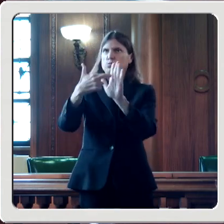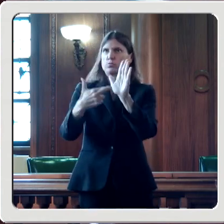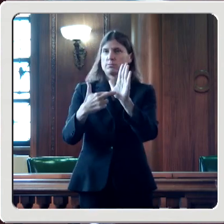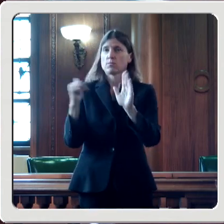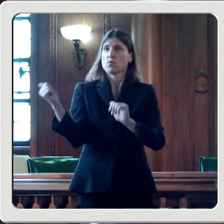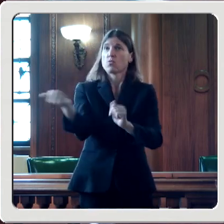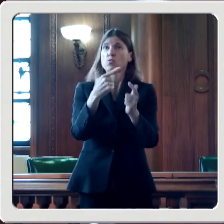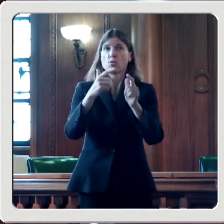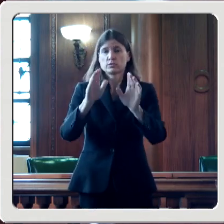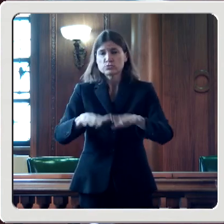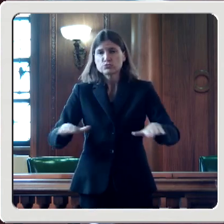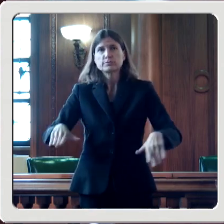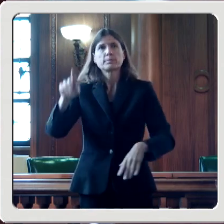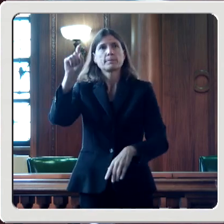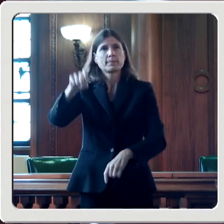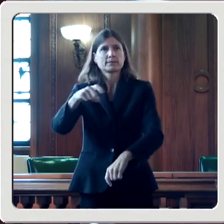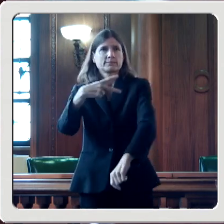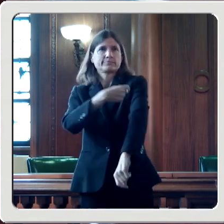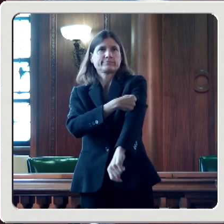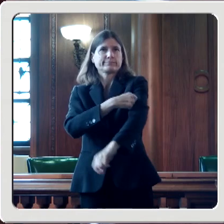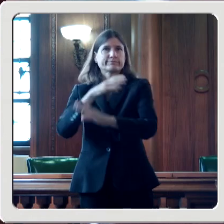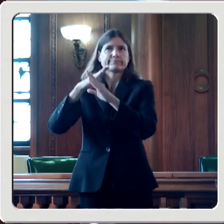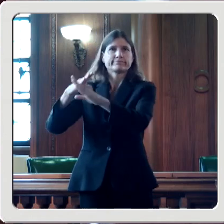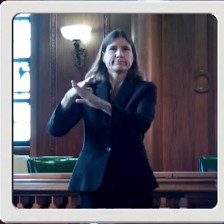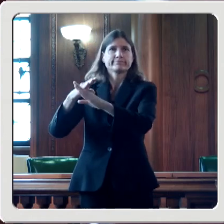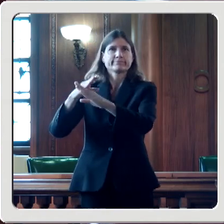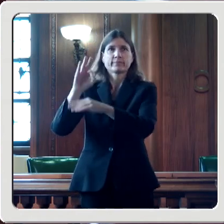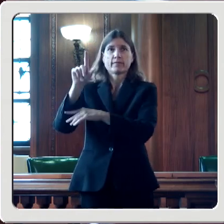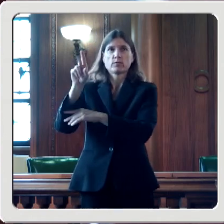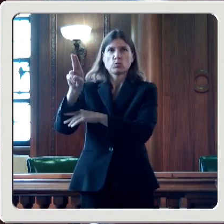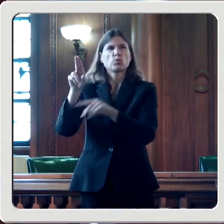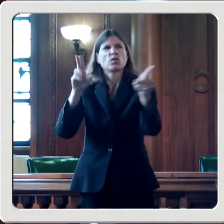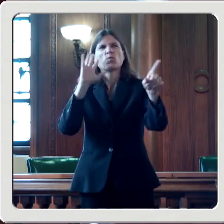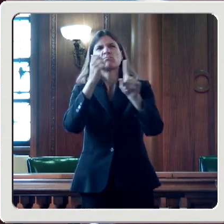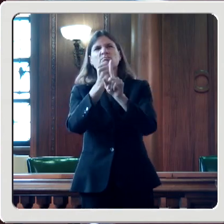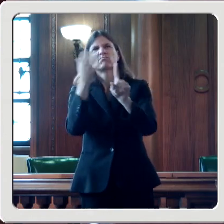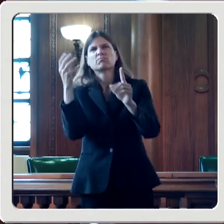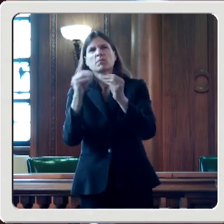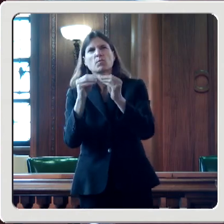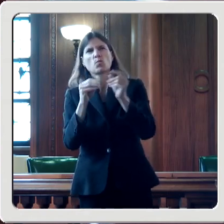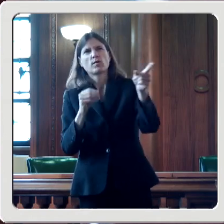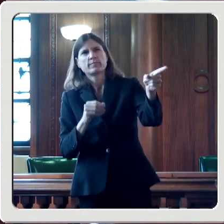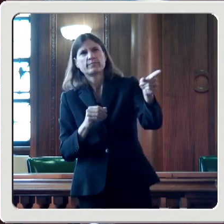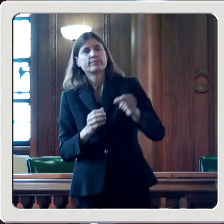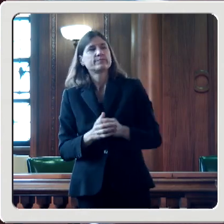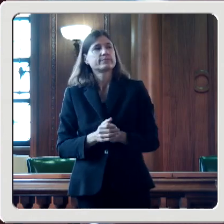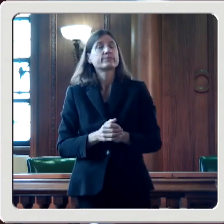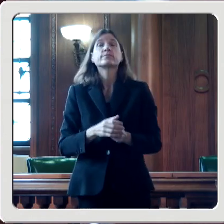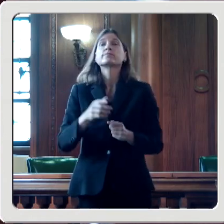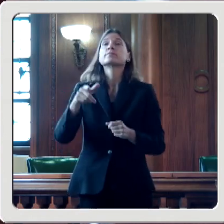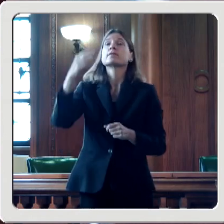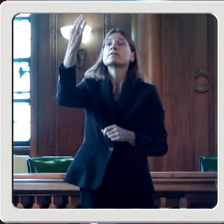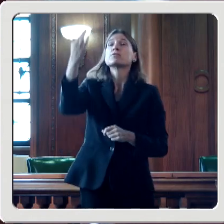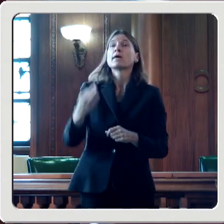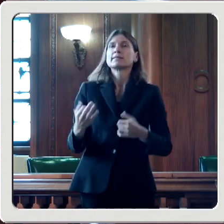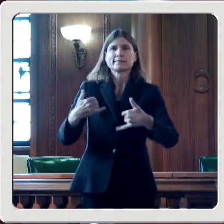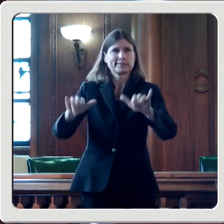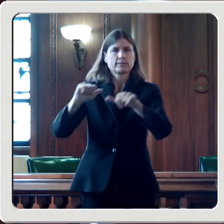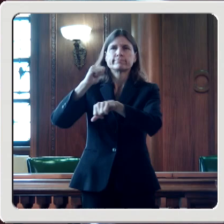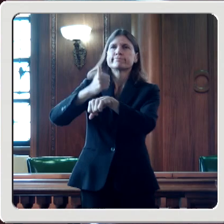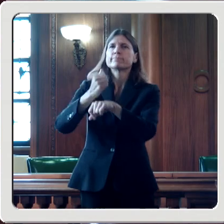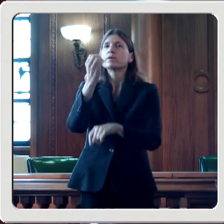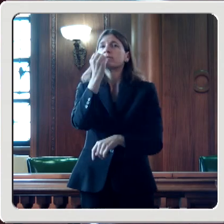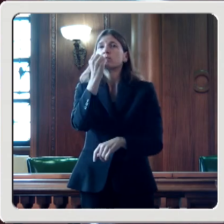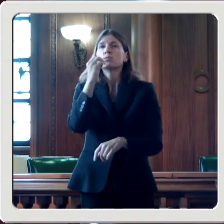servicing on Fridays at Central High School with a complete array of foods, from vegetables